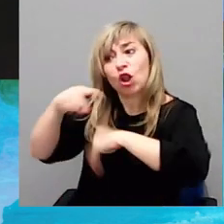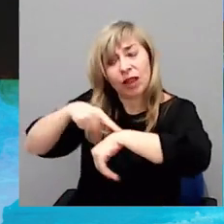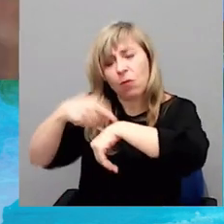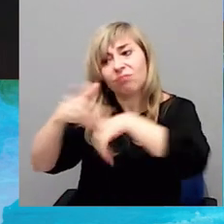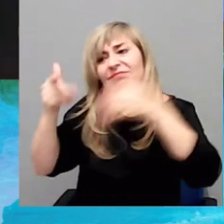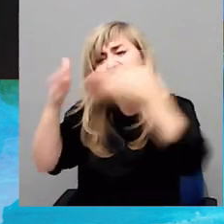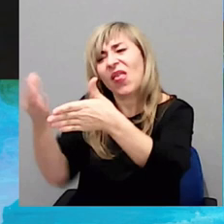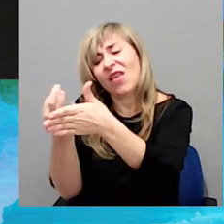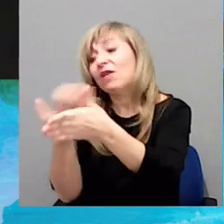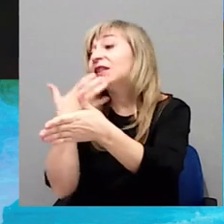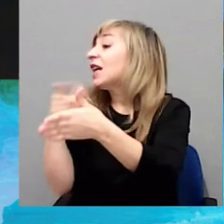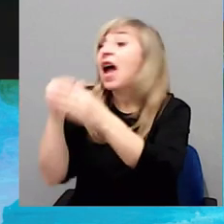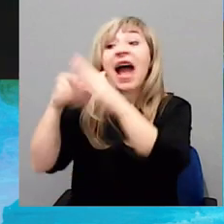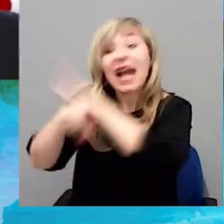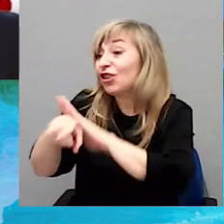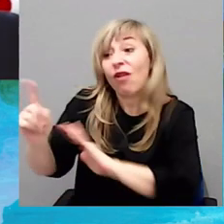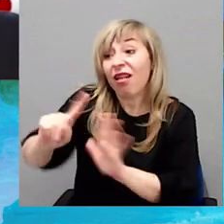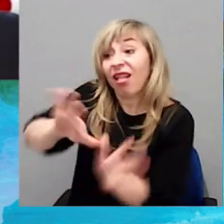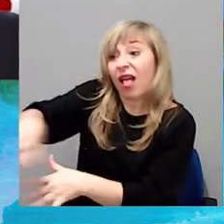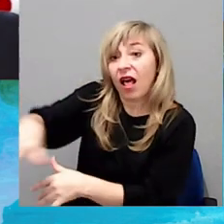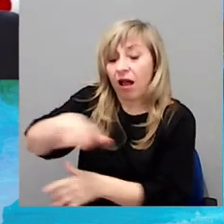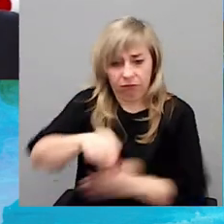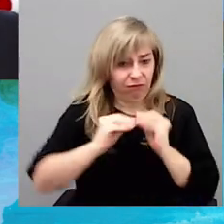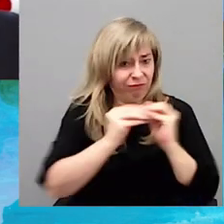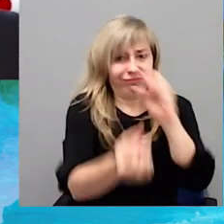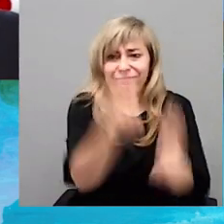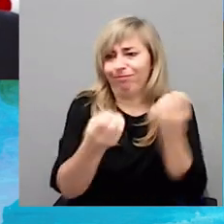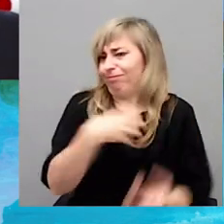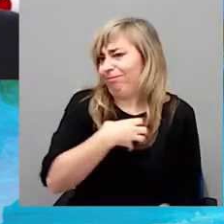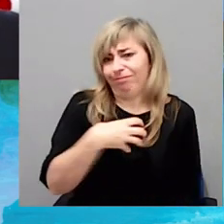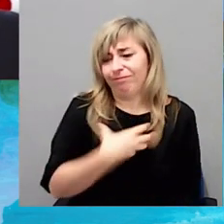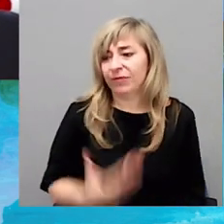do it. I don't know the rest of you, what's your perspective?